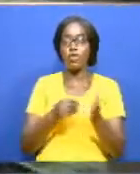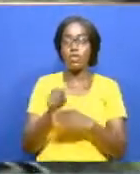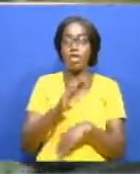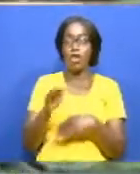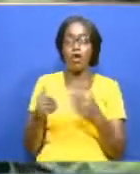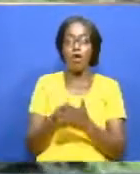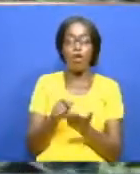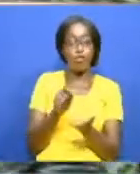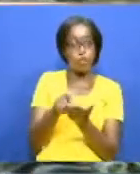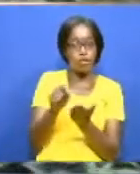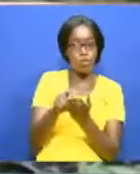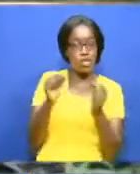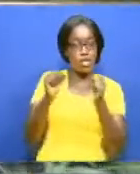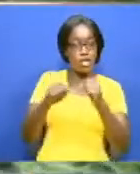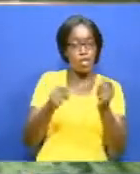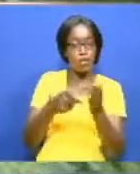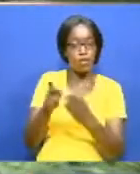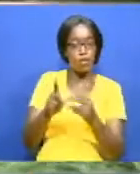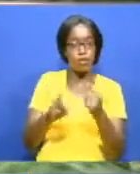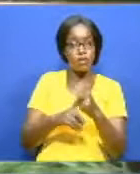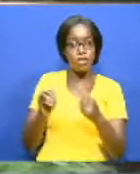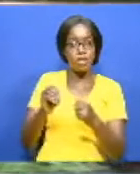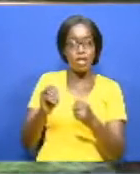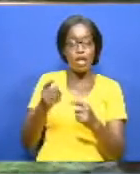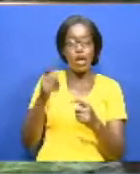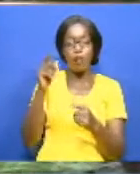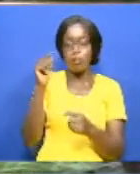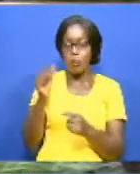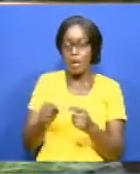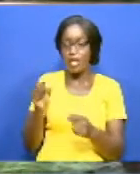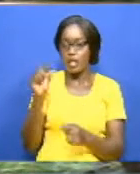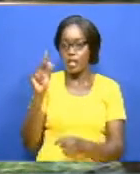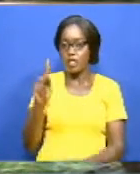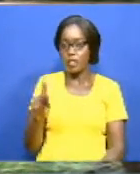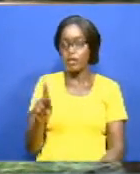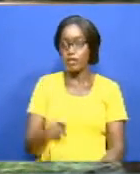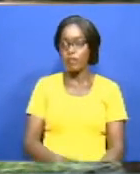crop yield at an agreed price of 60 shillings per kilogram.